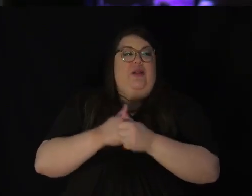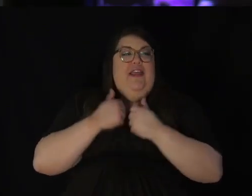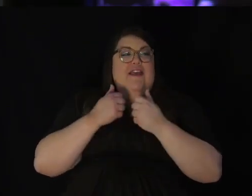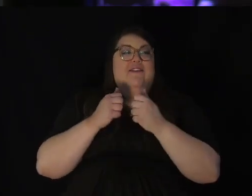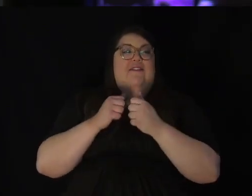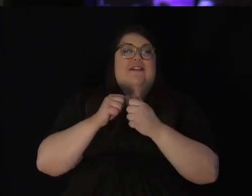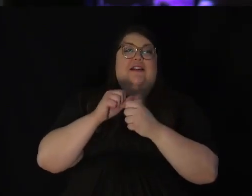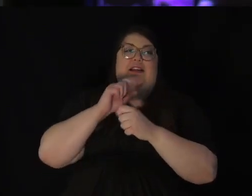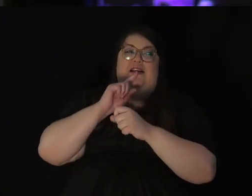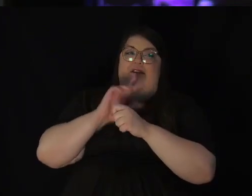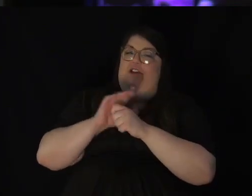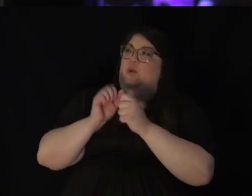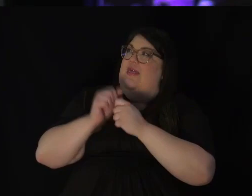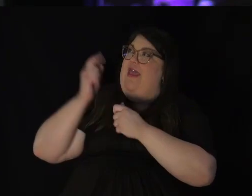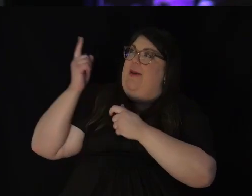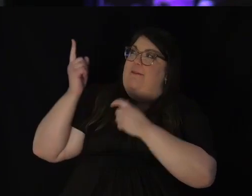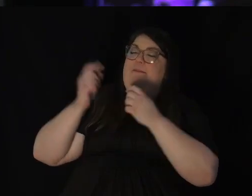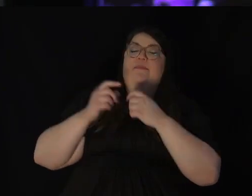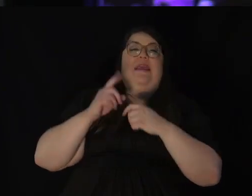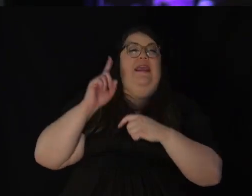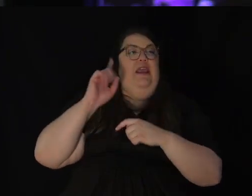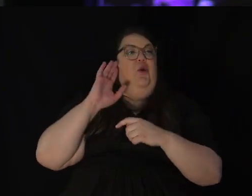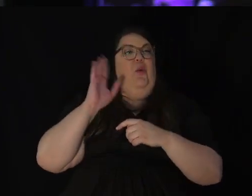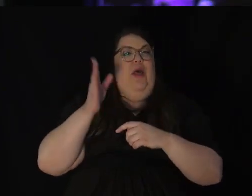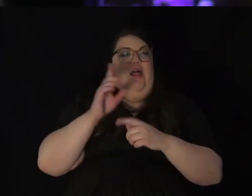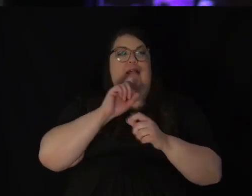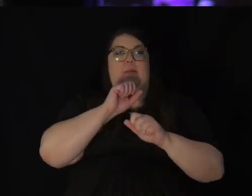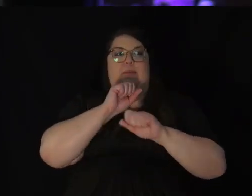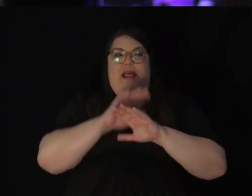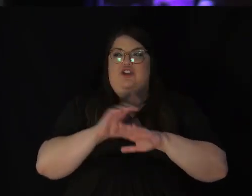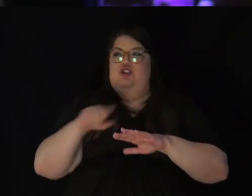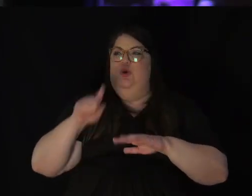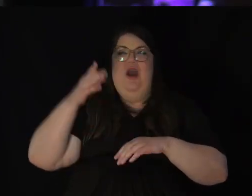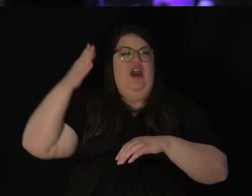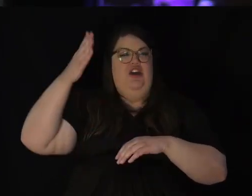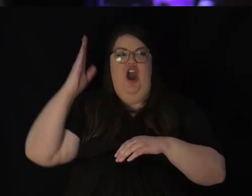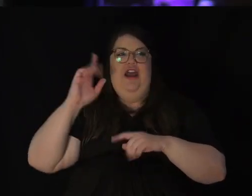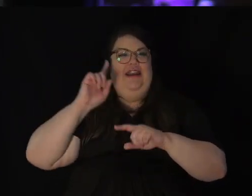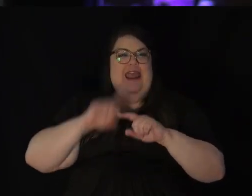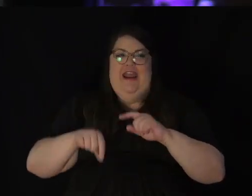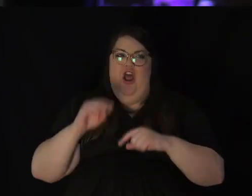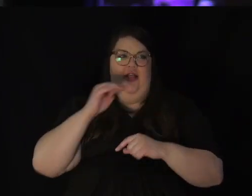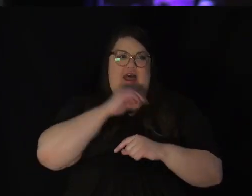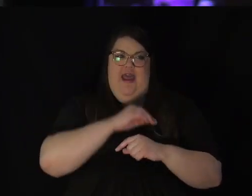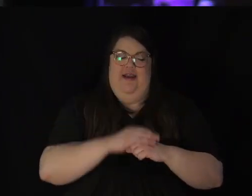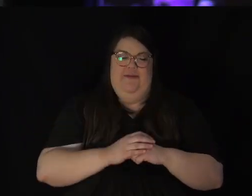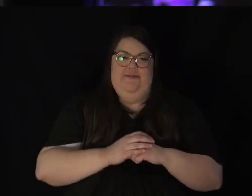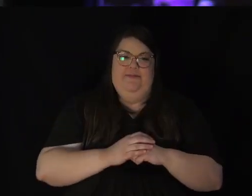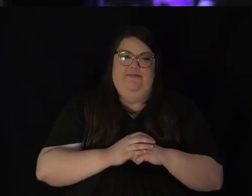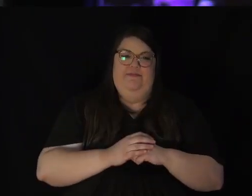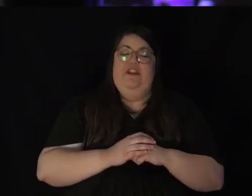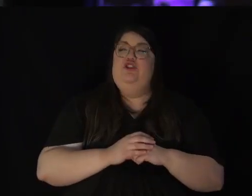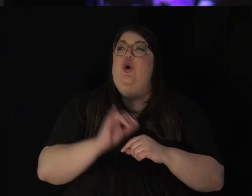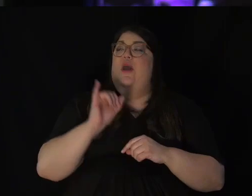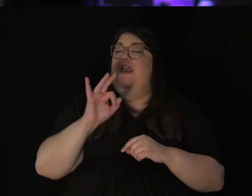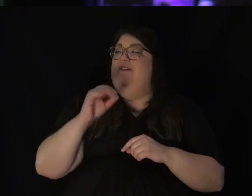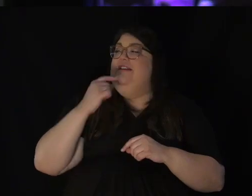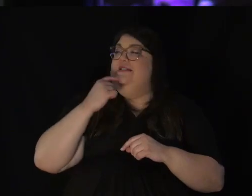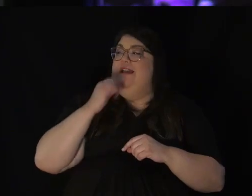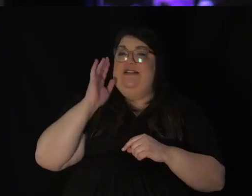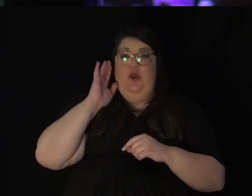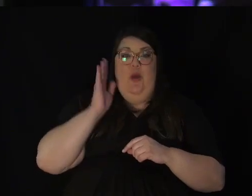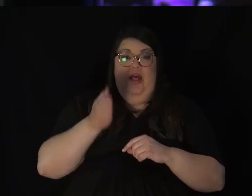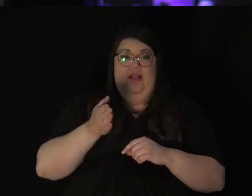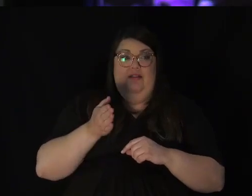him, he will bless you. God cannot lie. So if he says he will